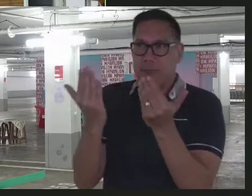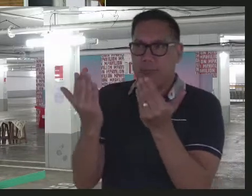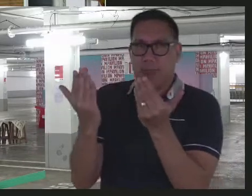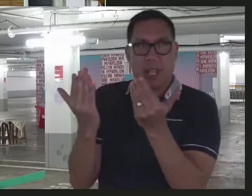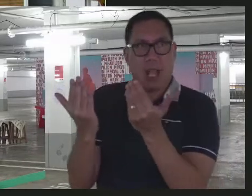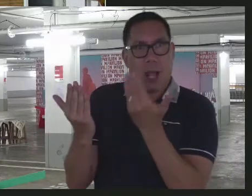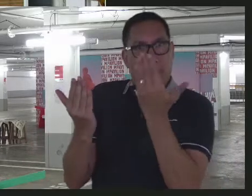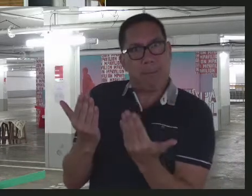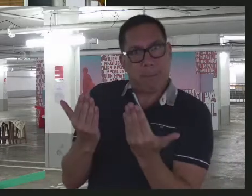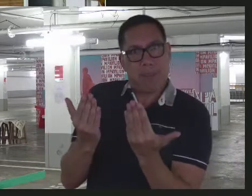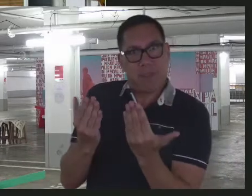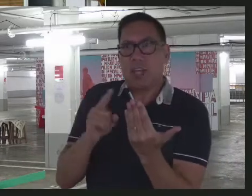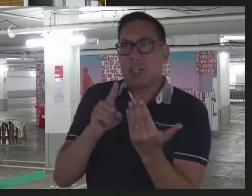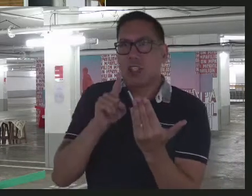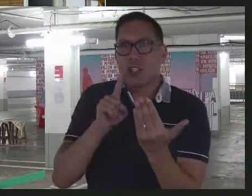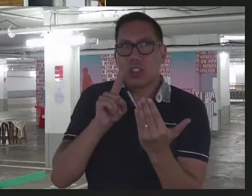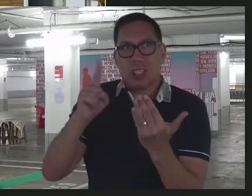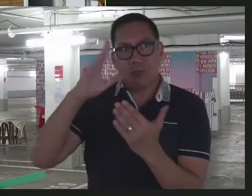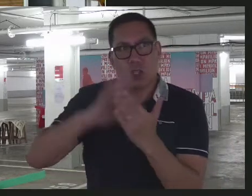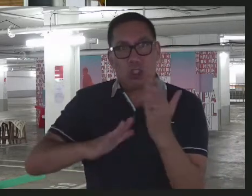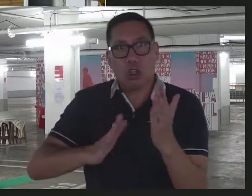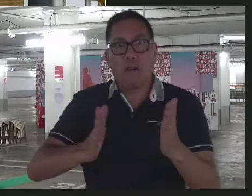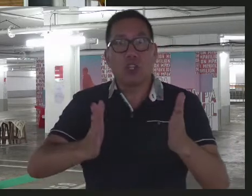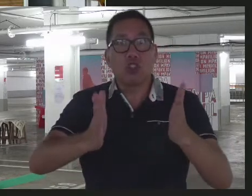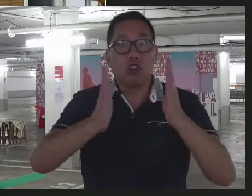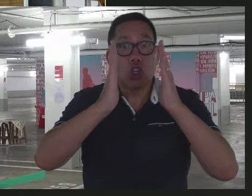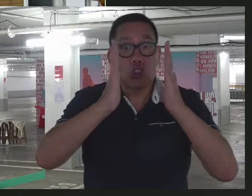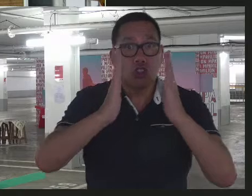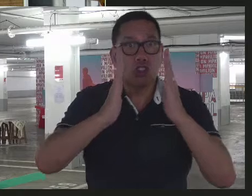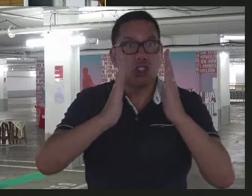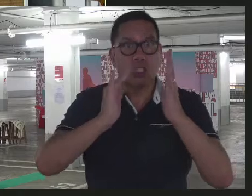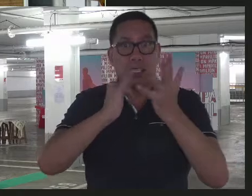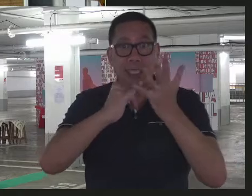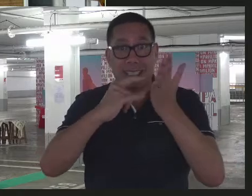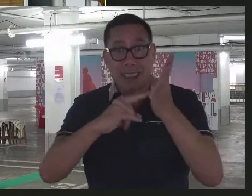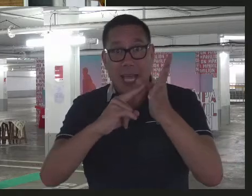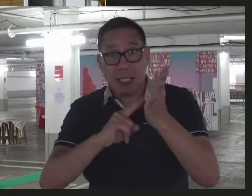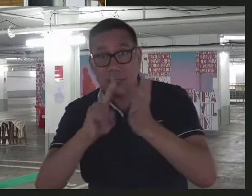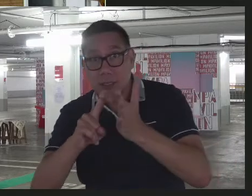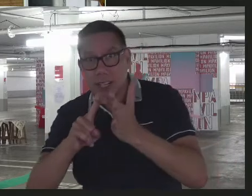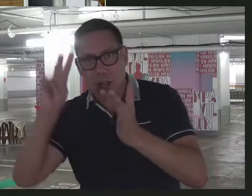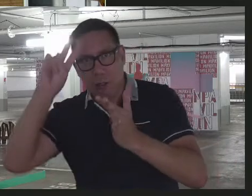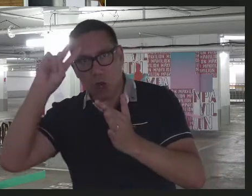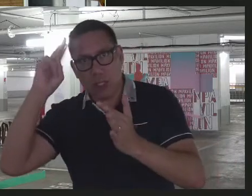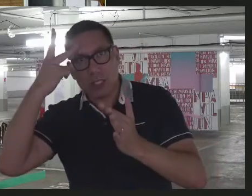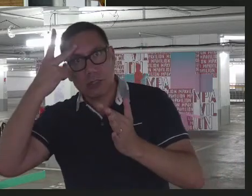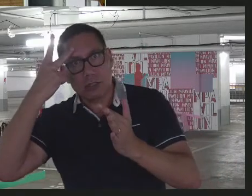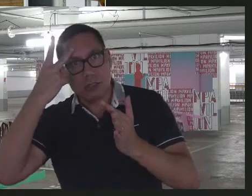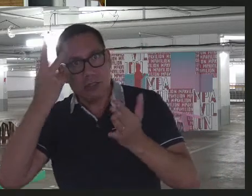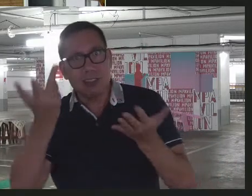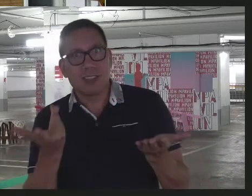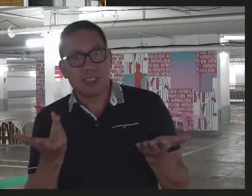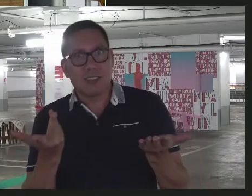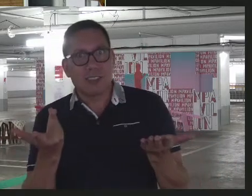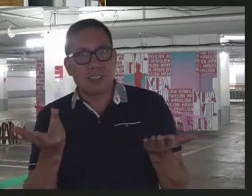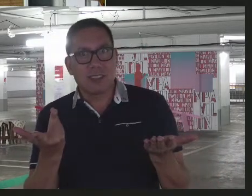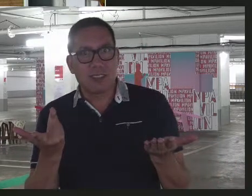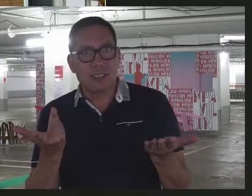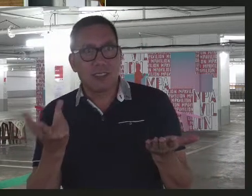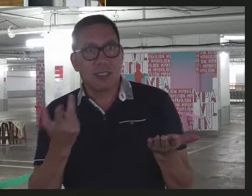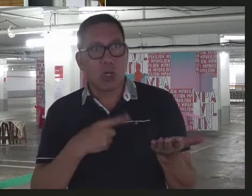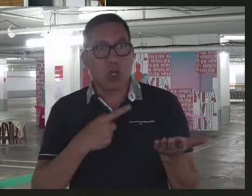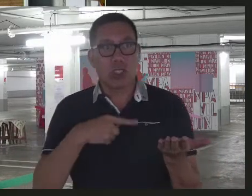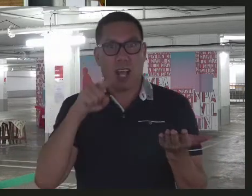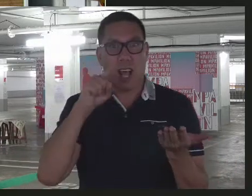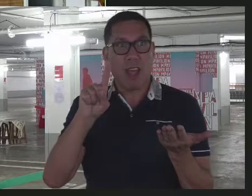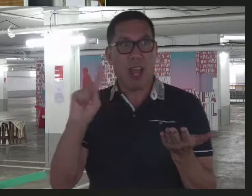this variance between the church and state and the politics, because, they come to bear, because that's actually a picture